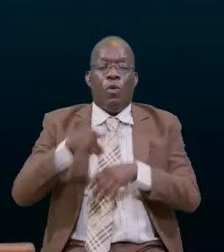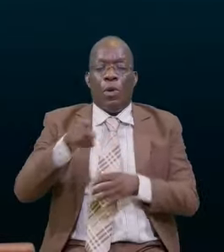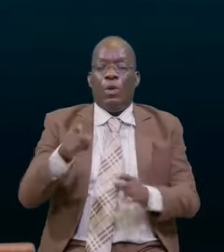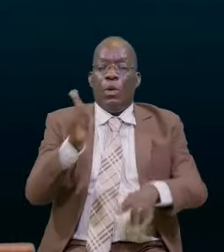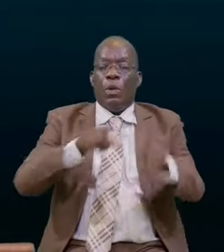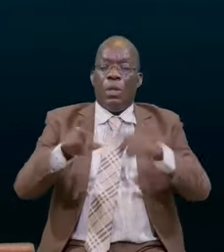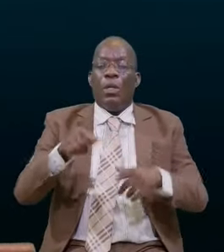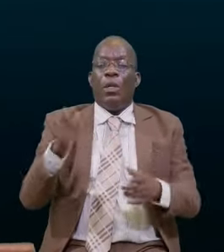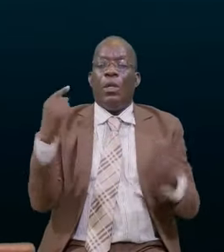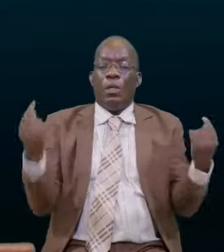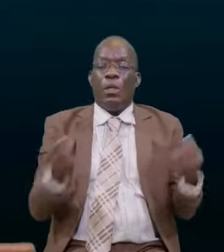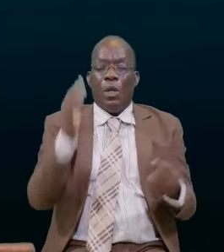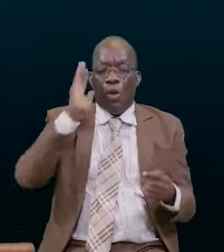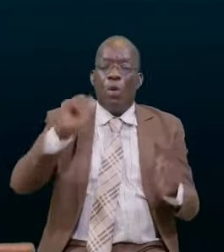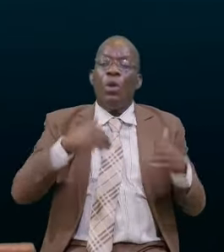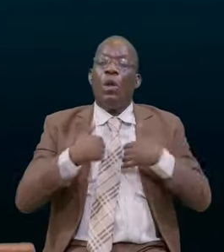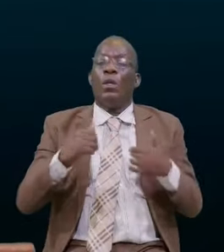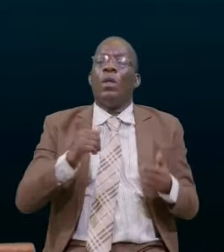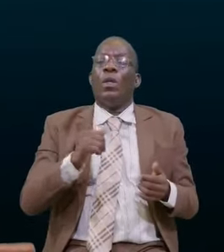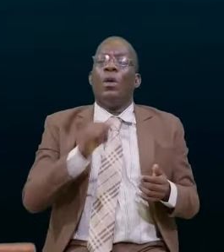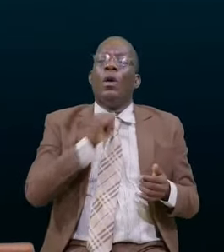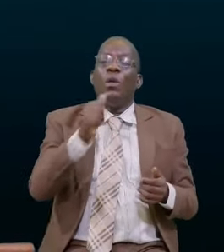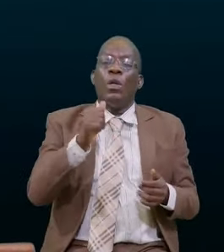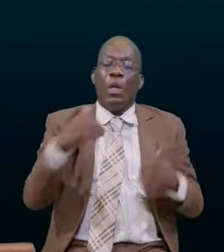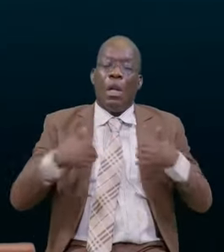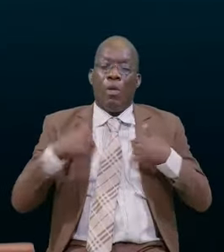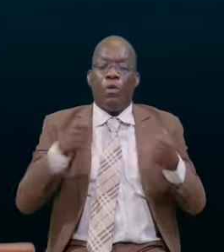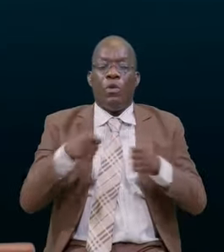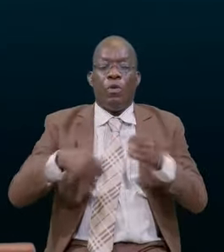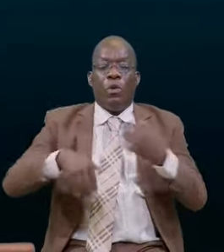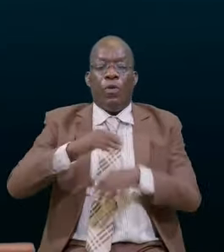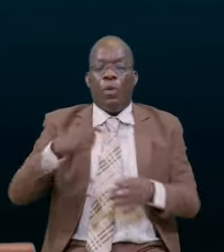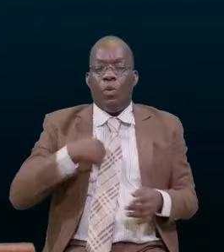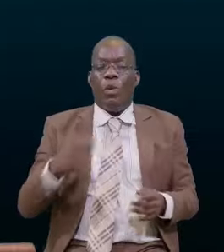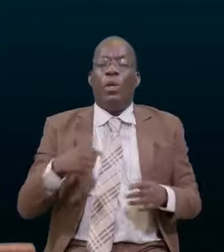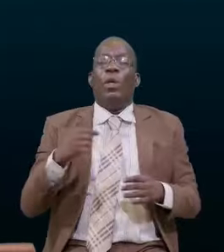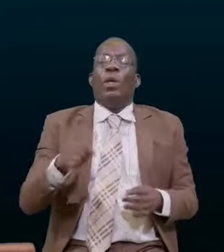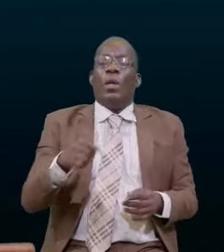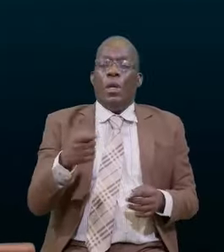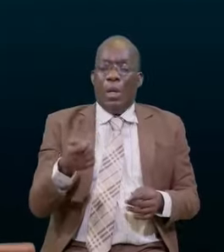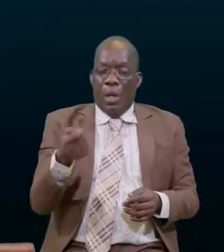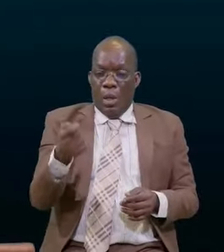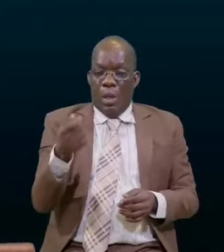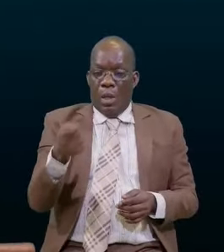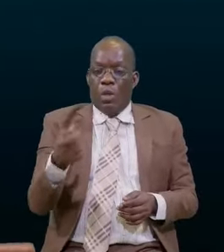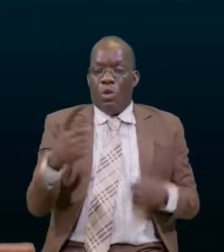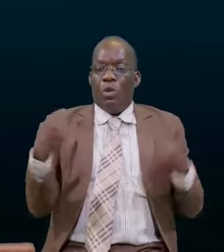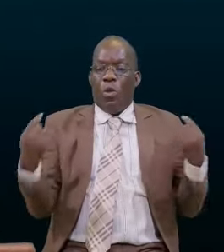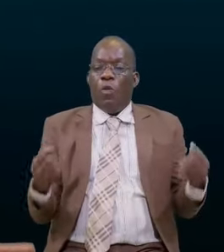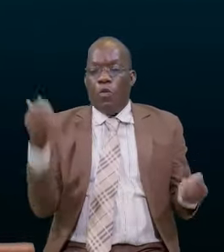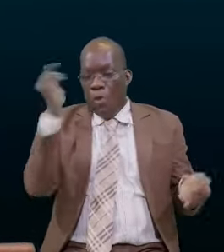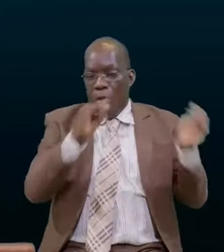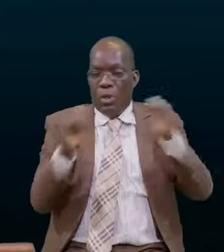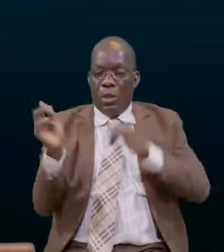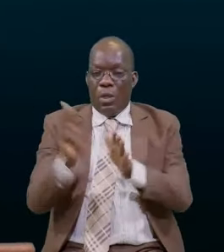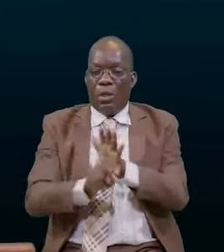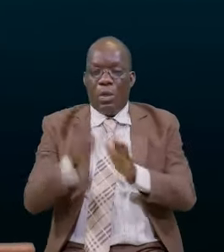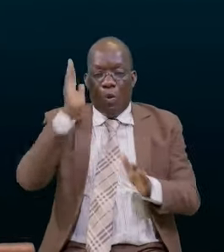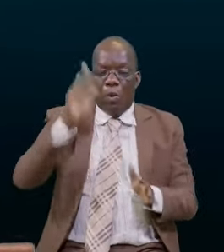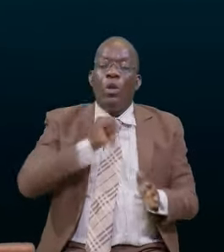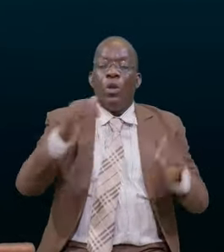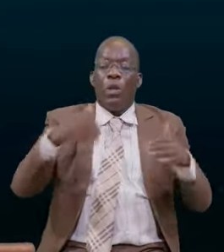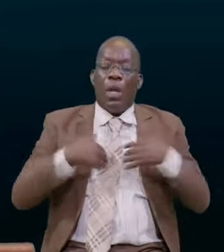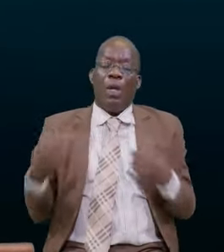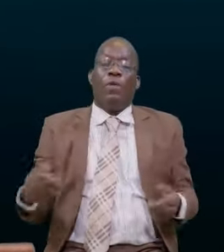me the little little foxes will not have dominion over me say it the little fies will not have dominion over me little fire of